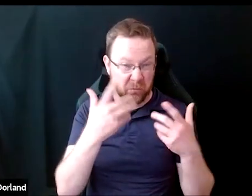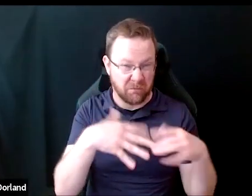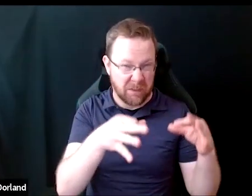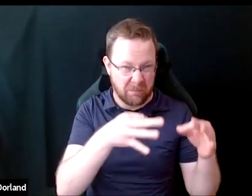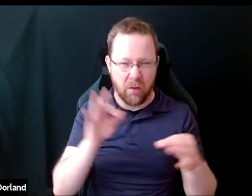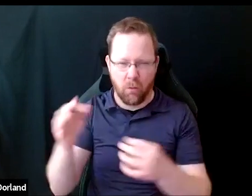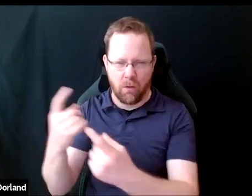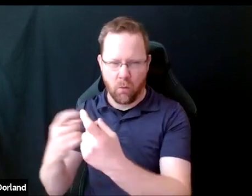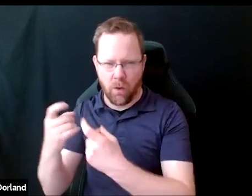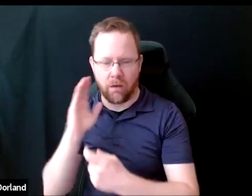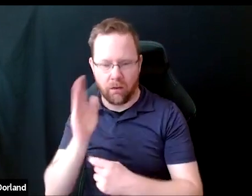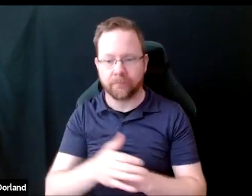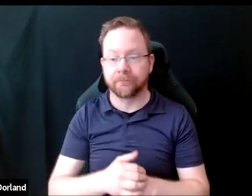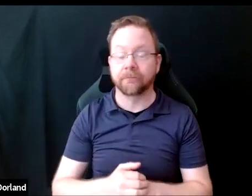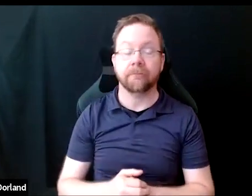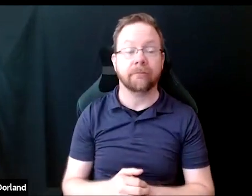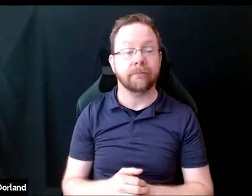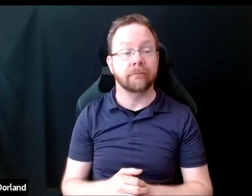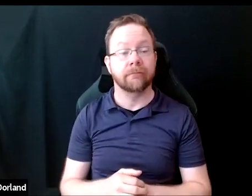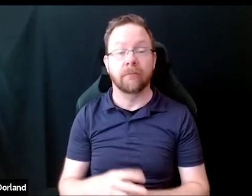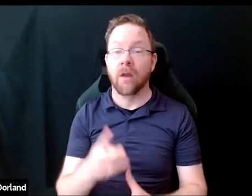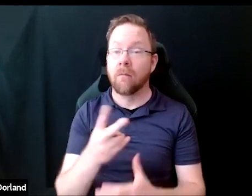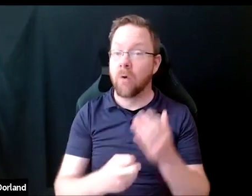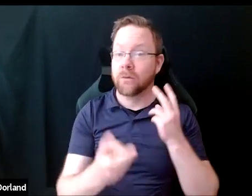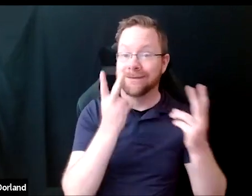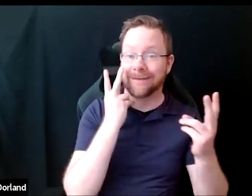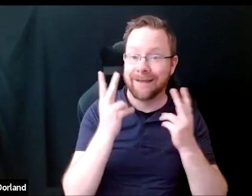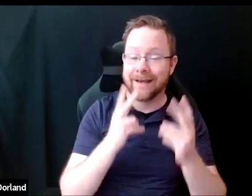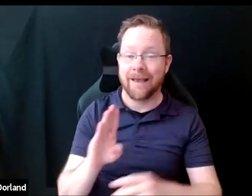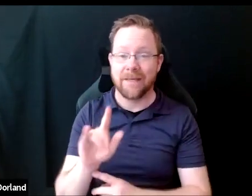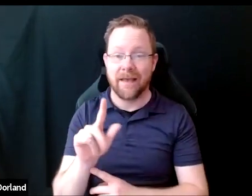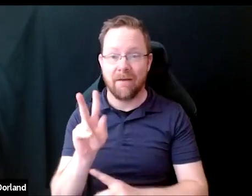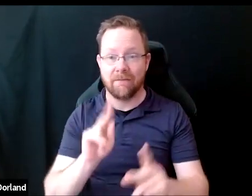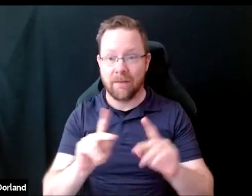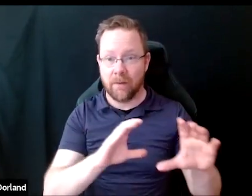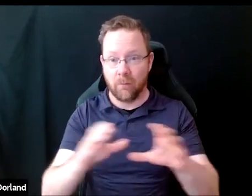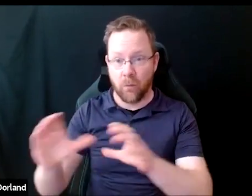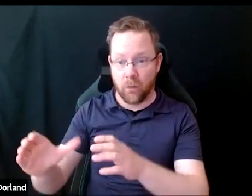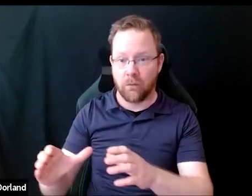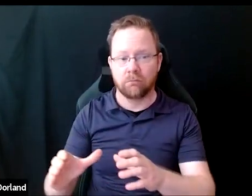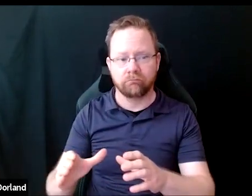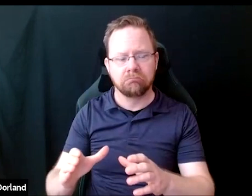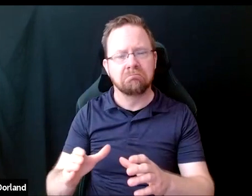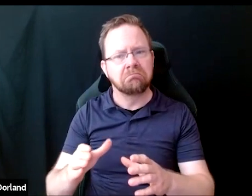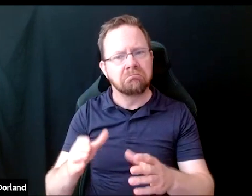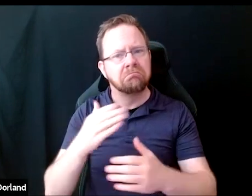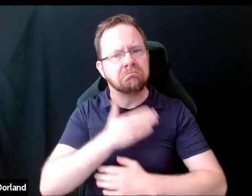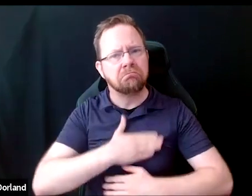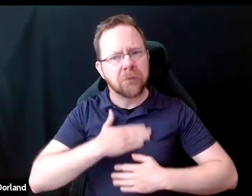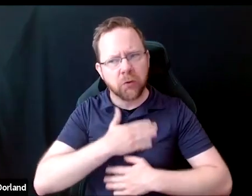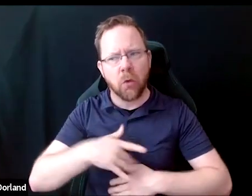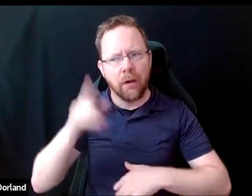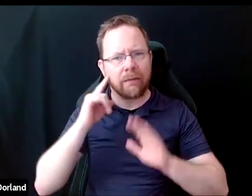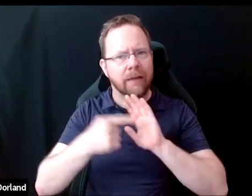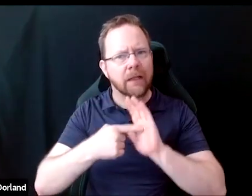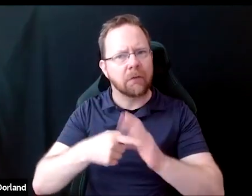questions. First, I would say that both sighted and blind low vision people report enjoying data